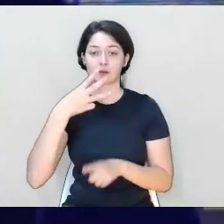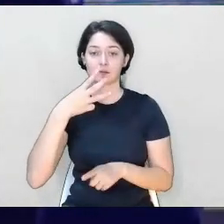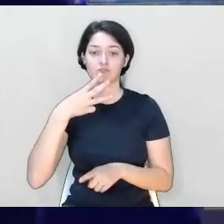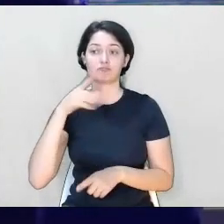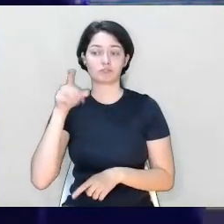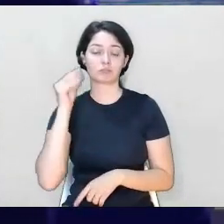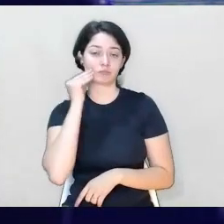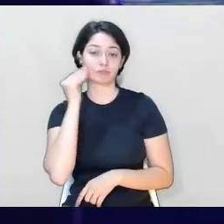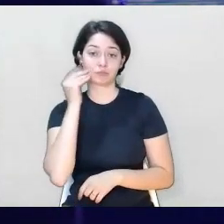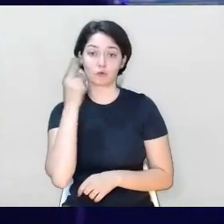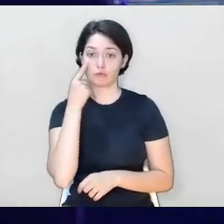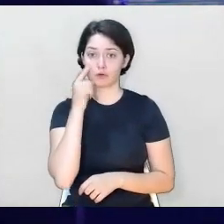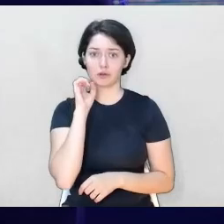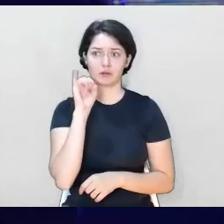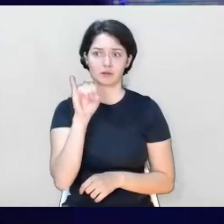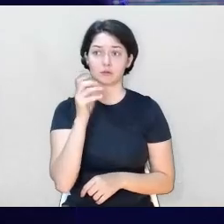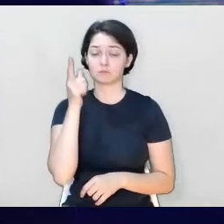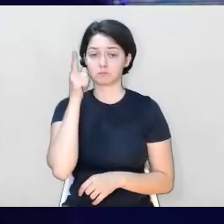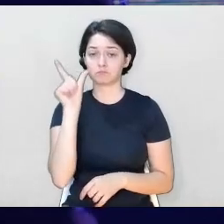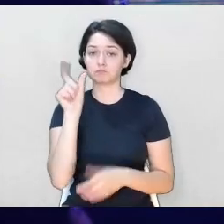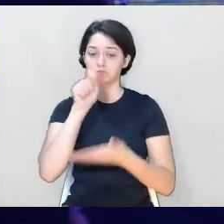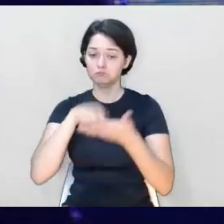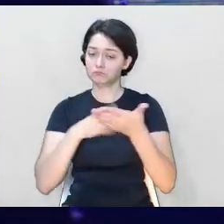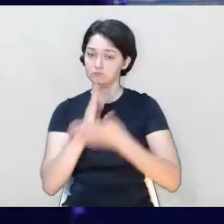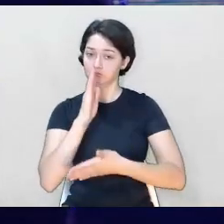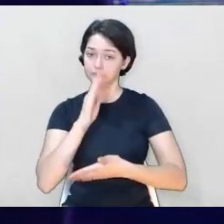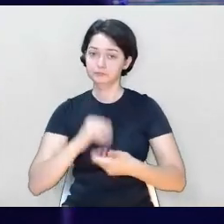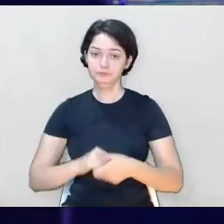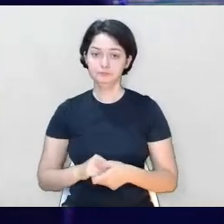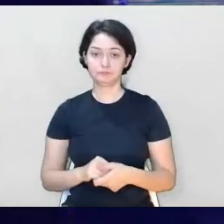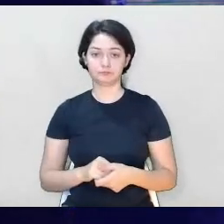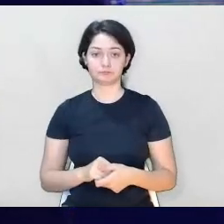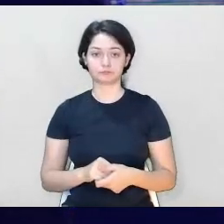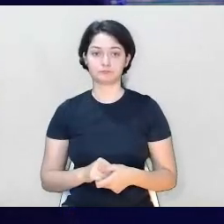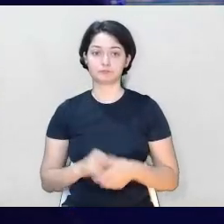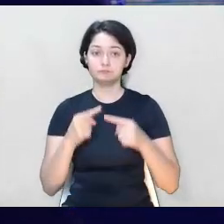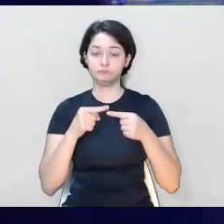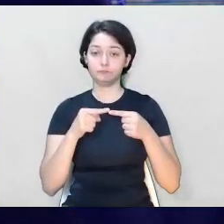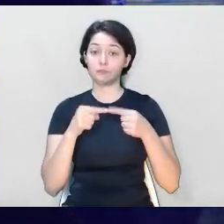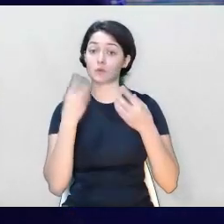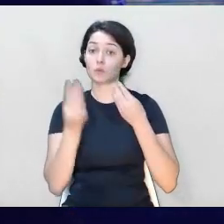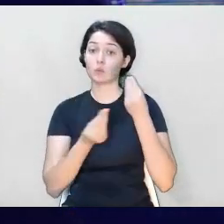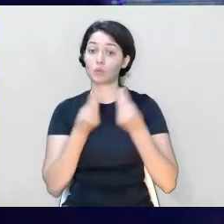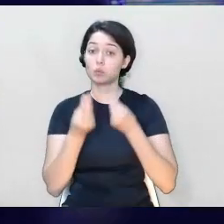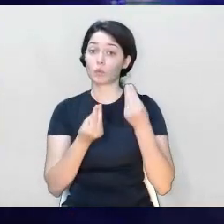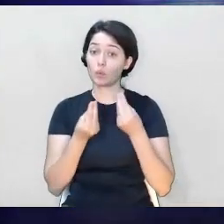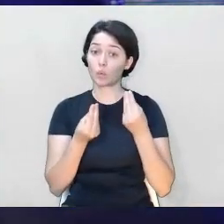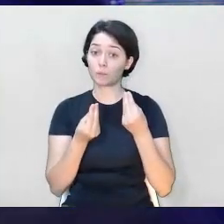3 places for André to see if he can activate his card. First of all, how does it